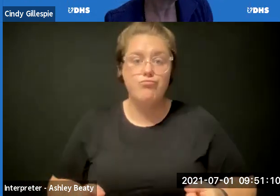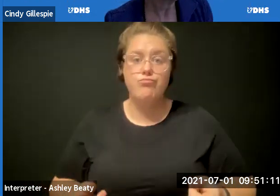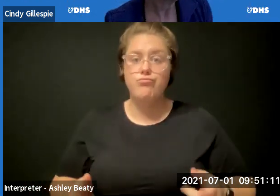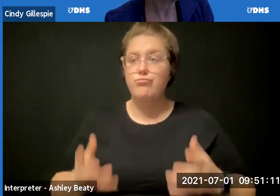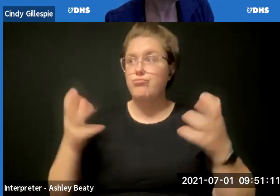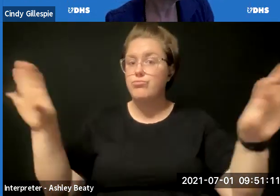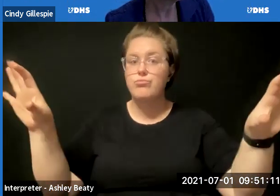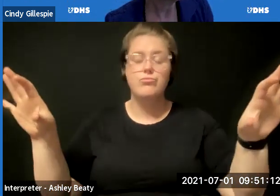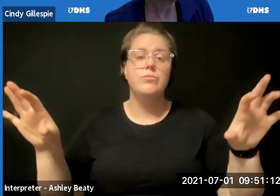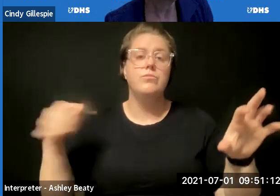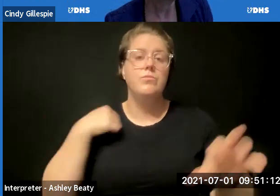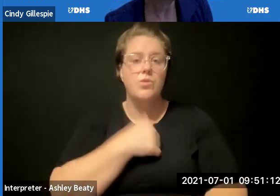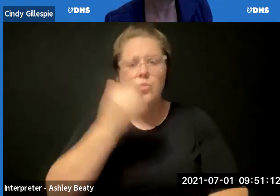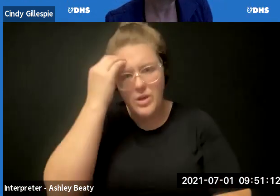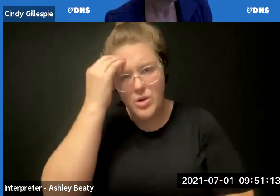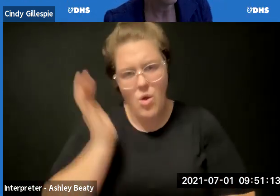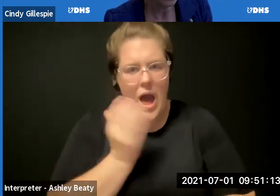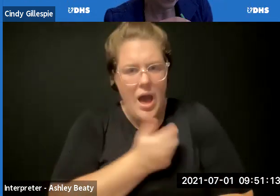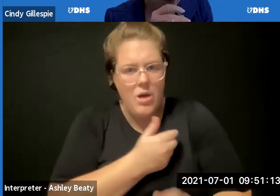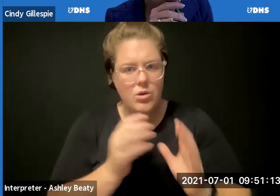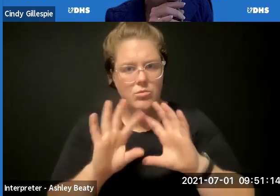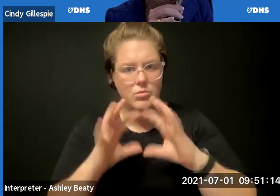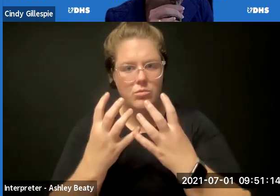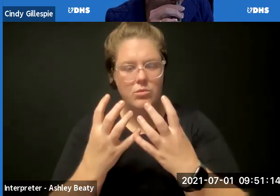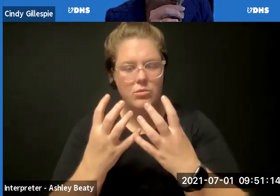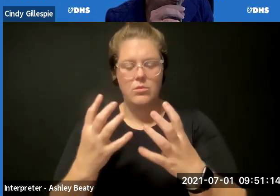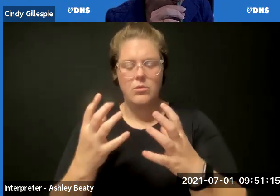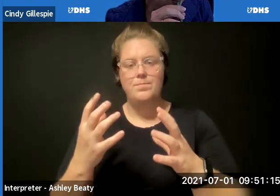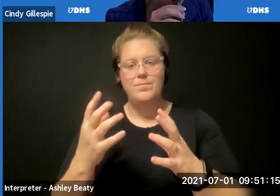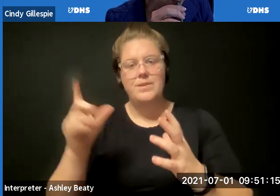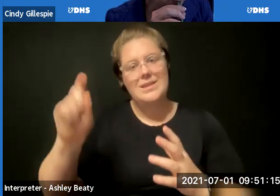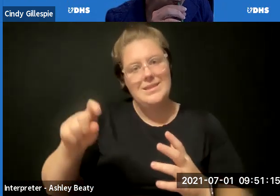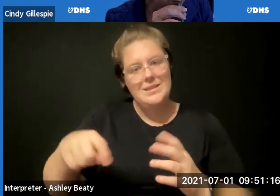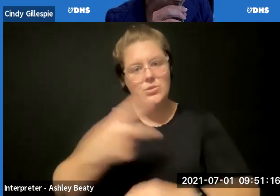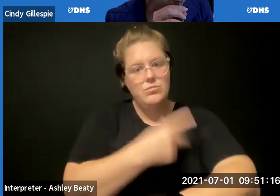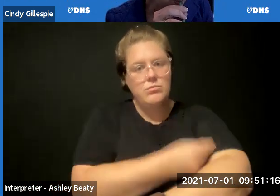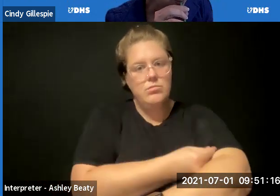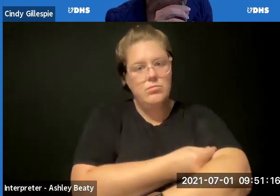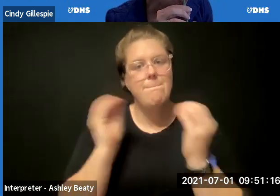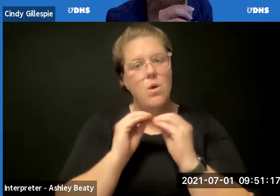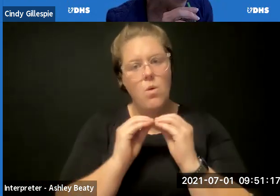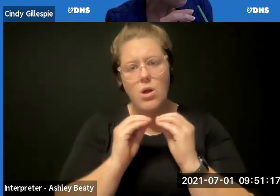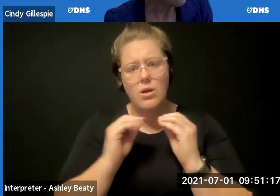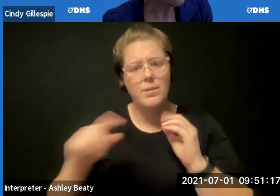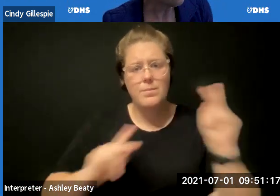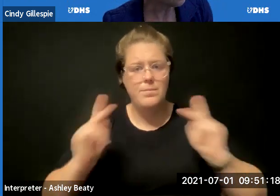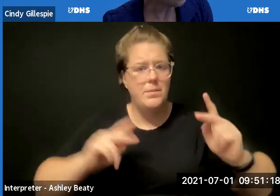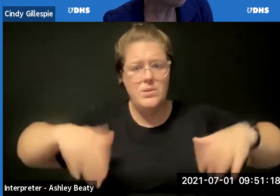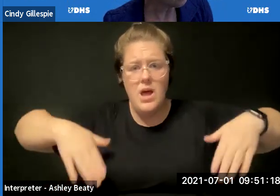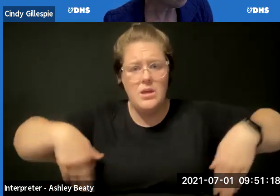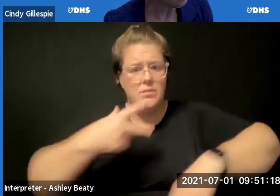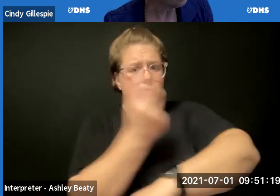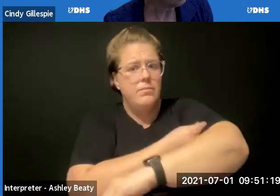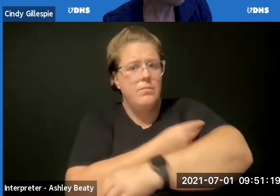You see, we know our population needs to be become more vaccinated. So the chances of transmission in that